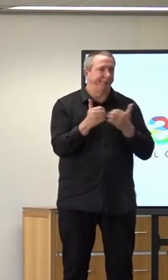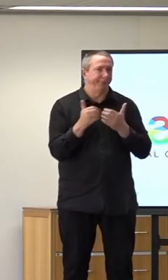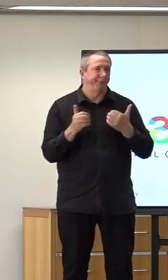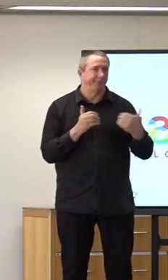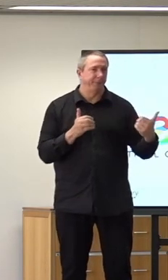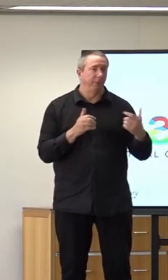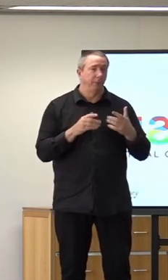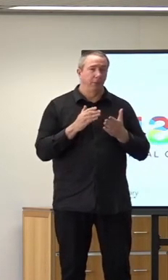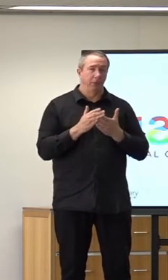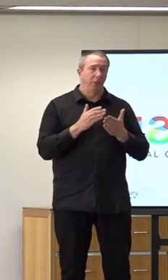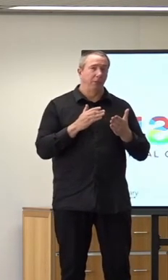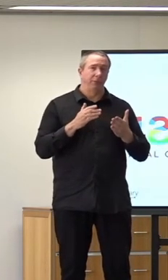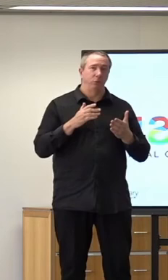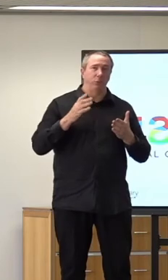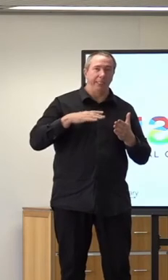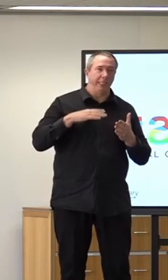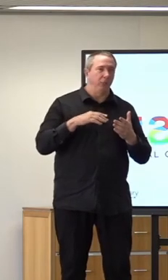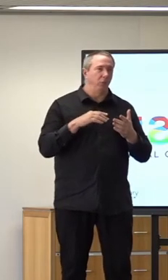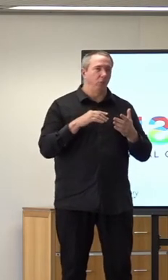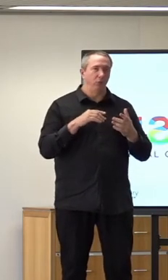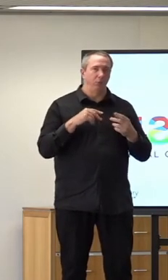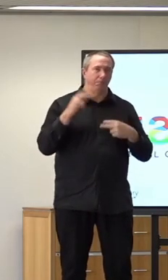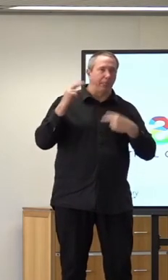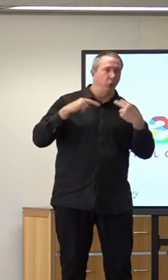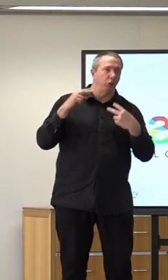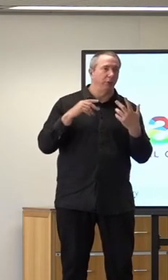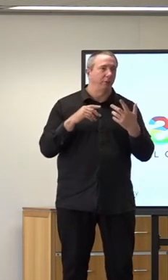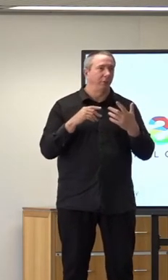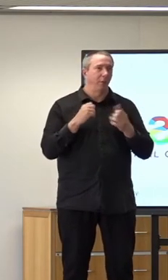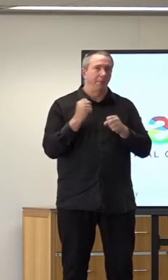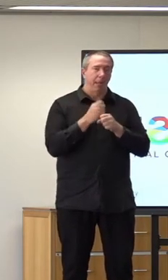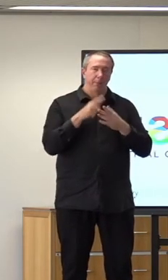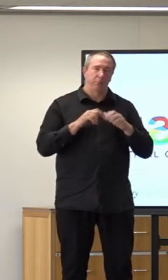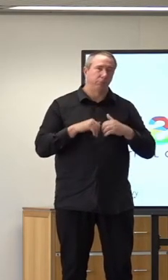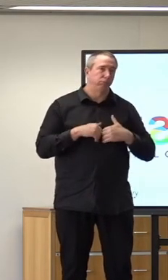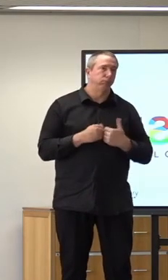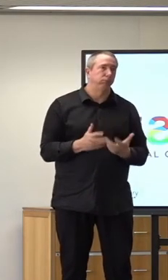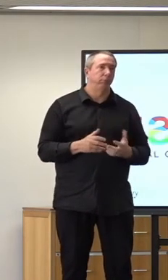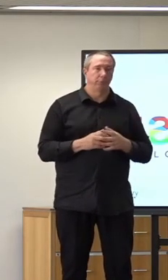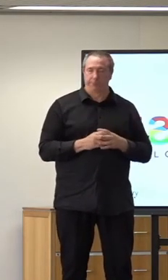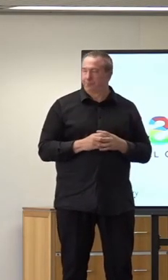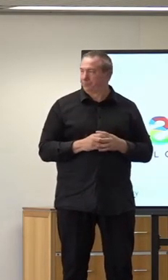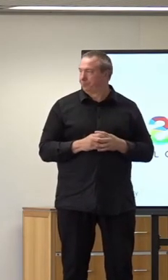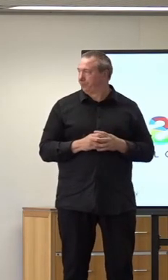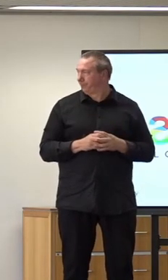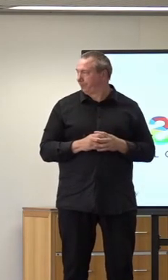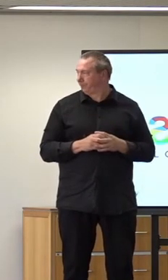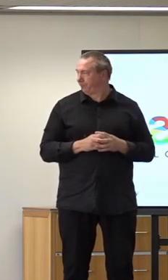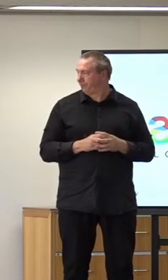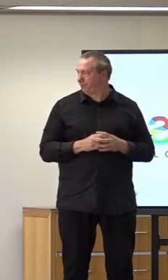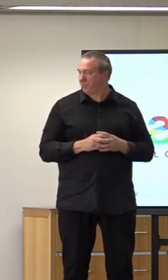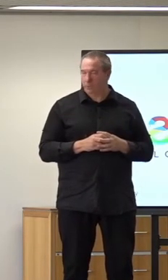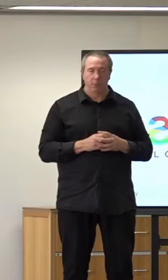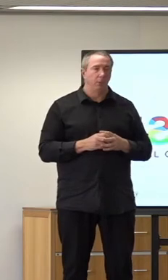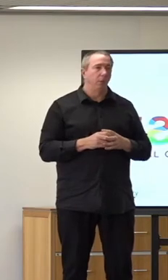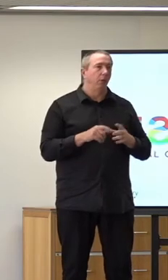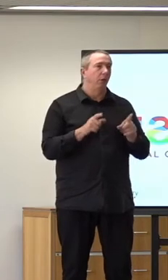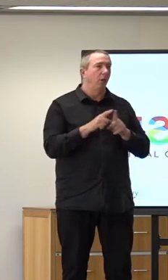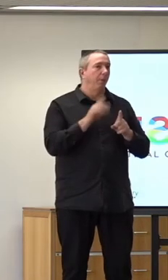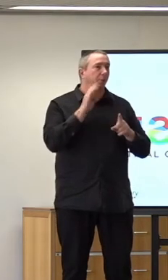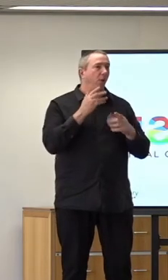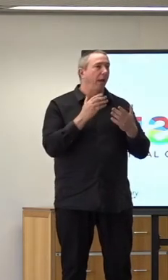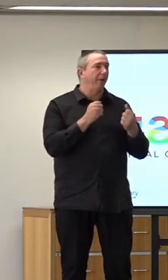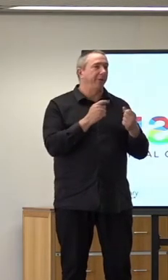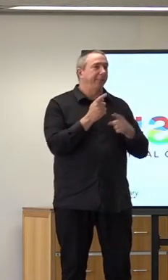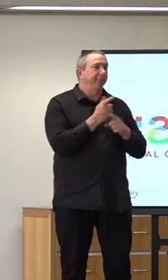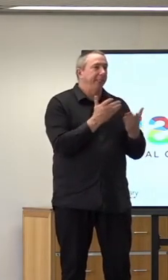this need for constant measurement that's, you know, making everyone exhausted. Structures. I think even, I mean, we had a pre-panel sort of discussion about this,